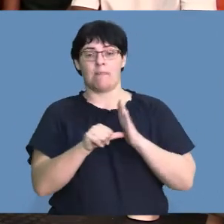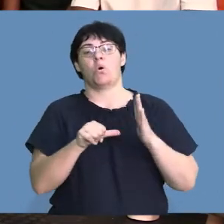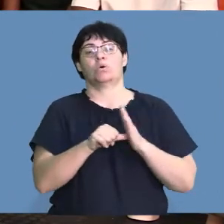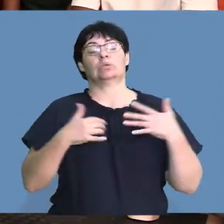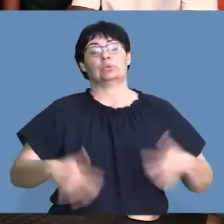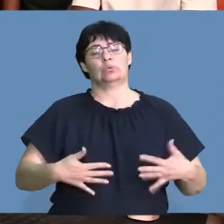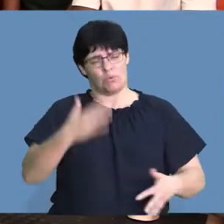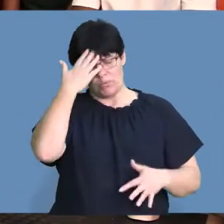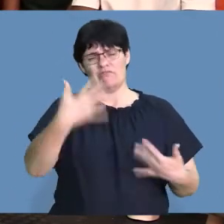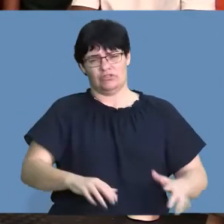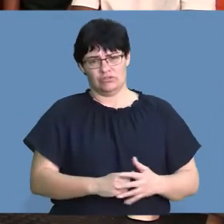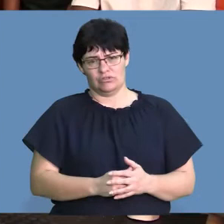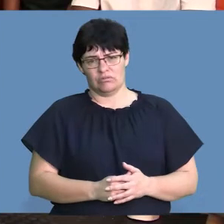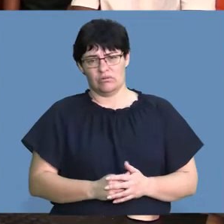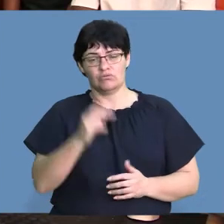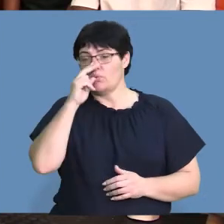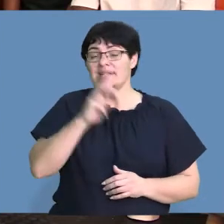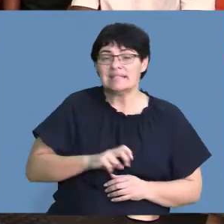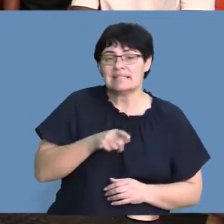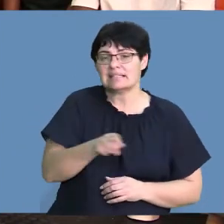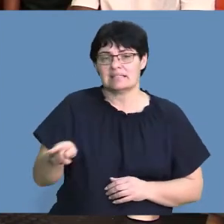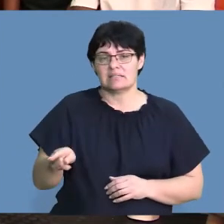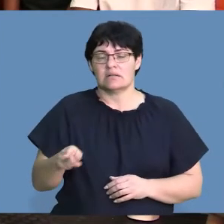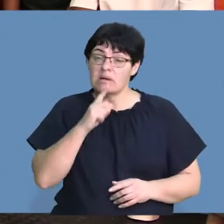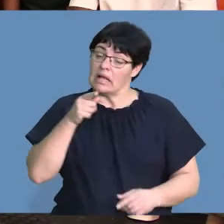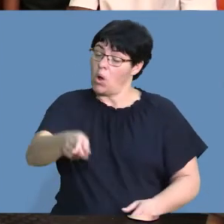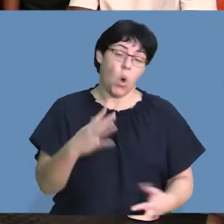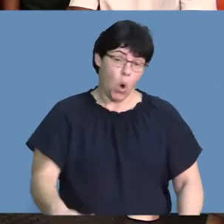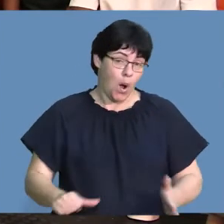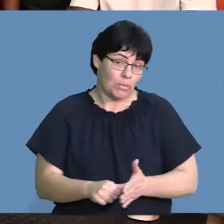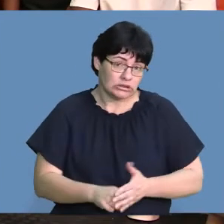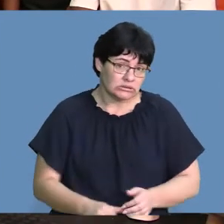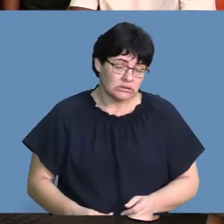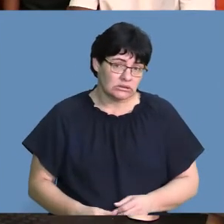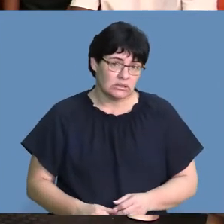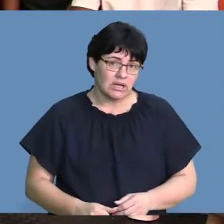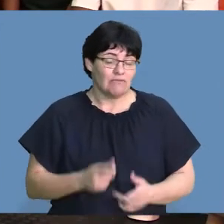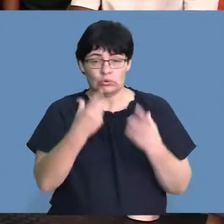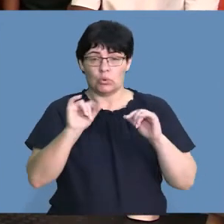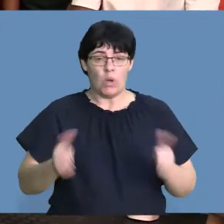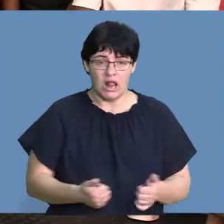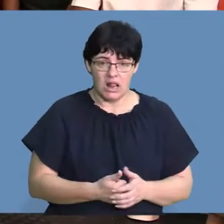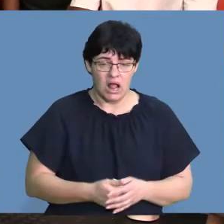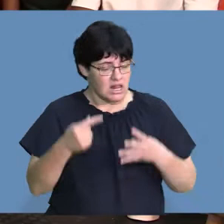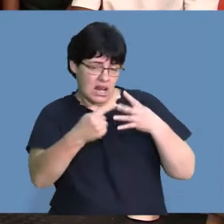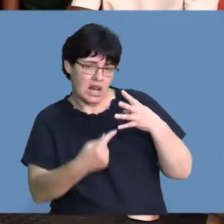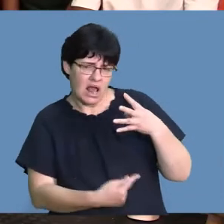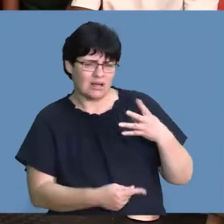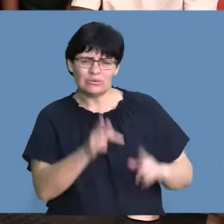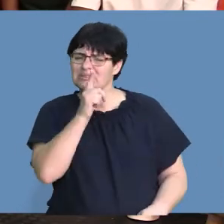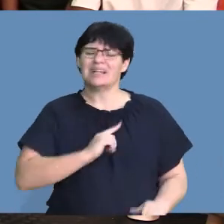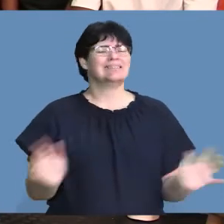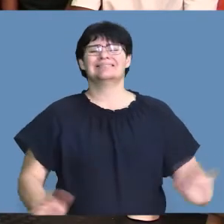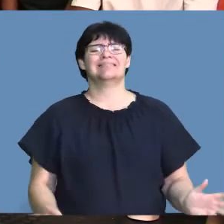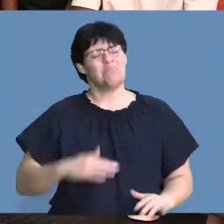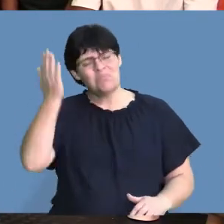certain exams are, so they don't really need parents re-emphasizing that if they don't really do well, they can't really do